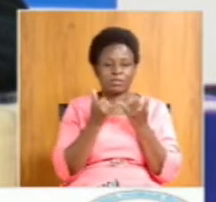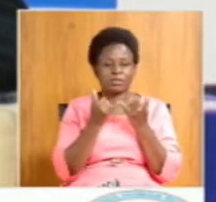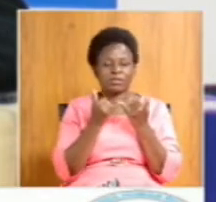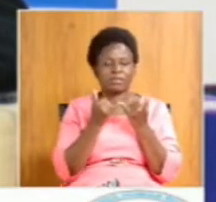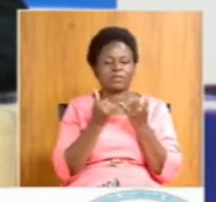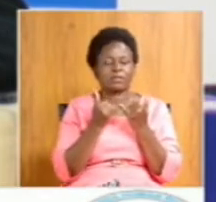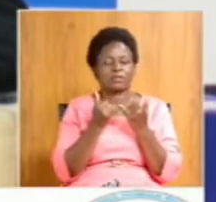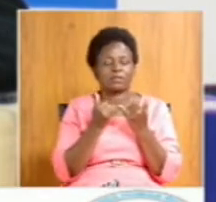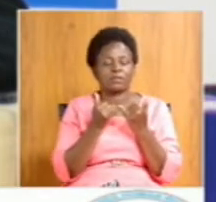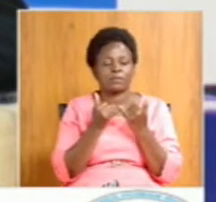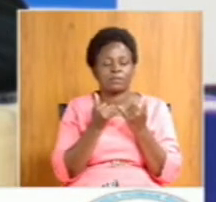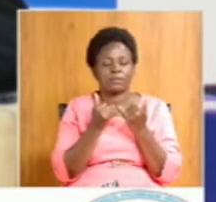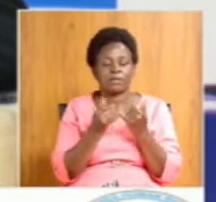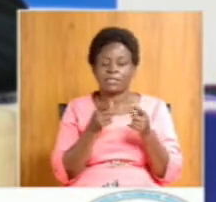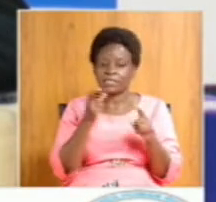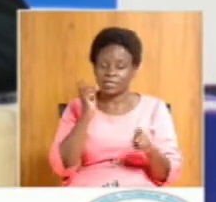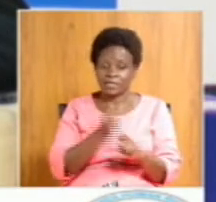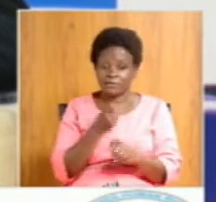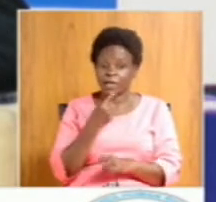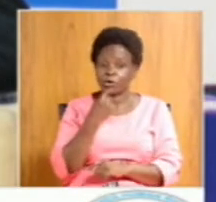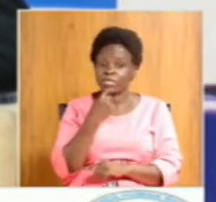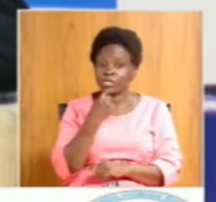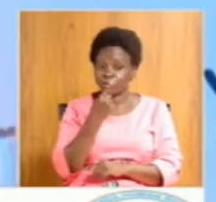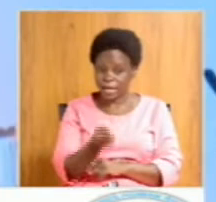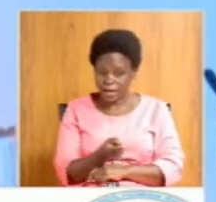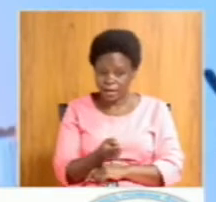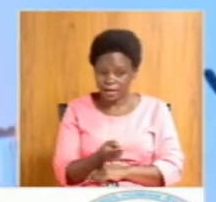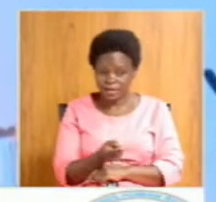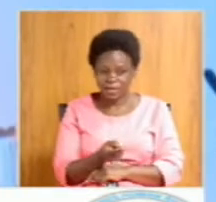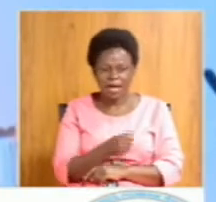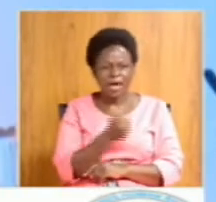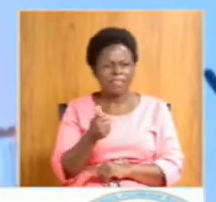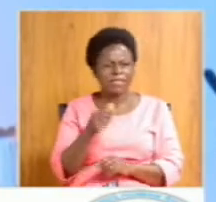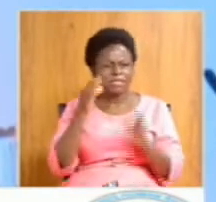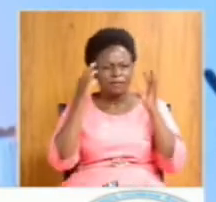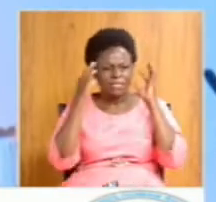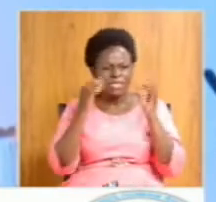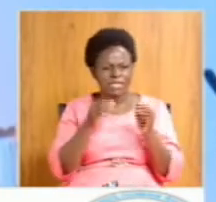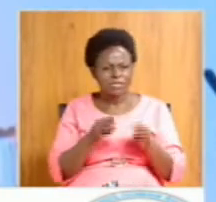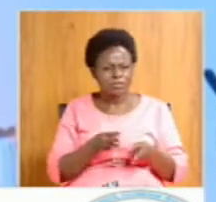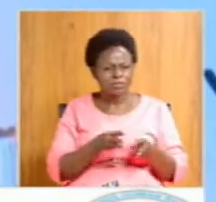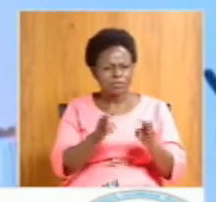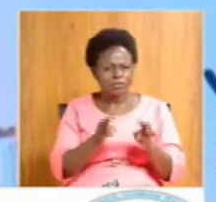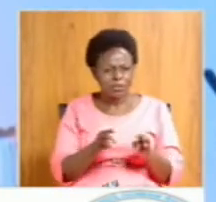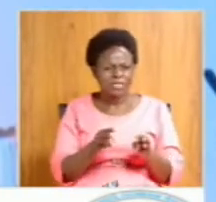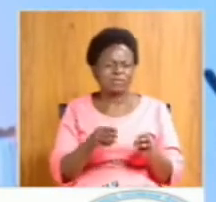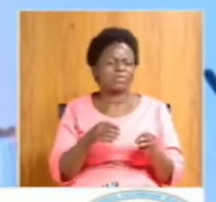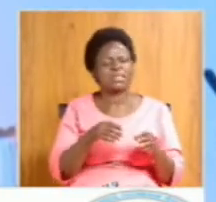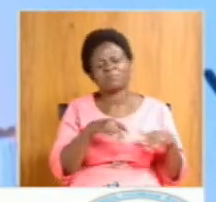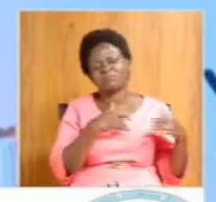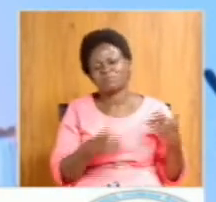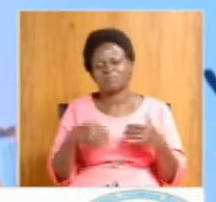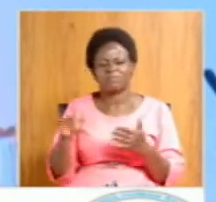that's difficult to tell. Others have chosen those channels that are playing music.